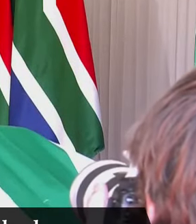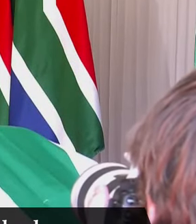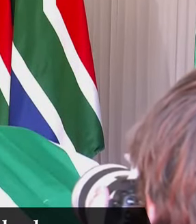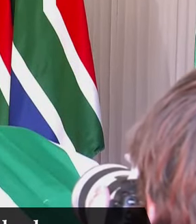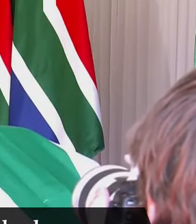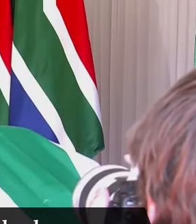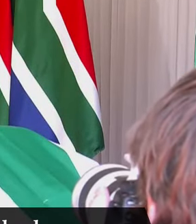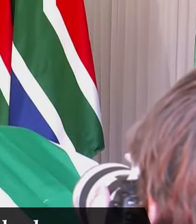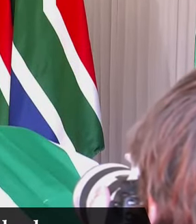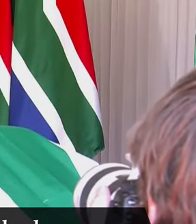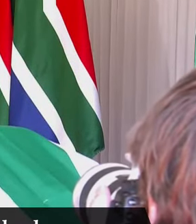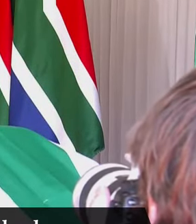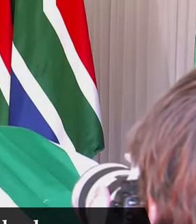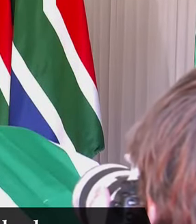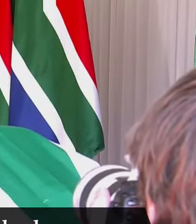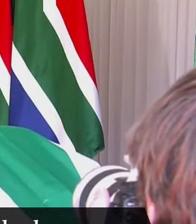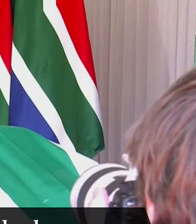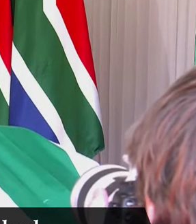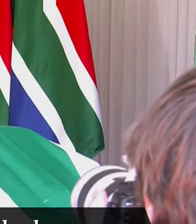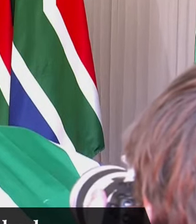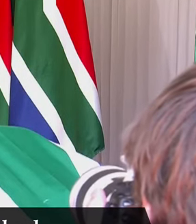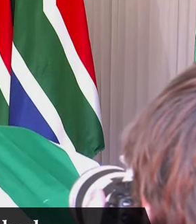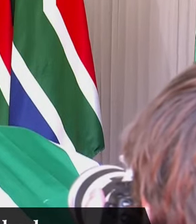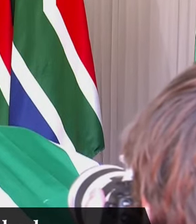Dumilang, Sani Bonani,